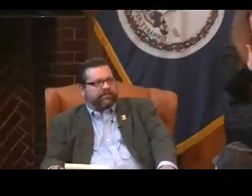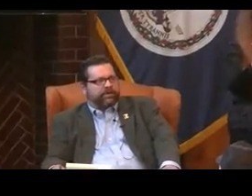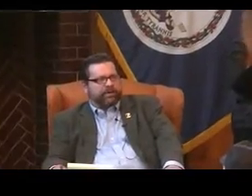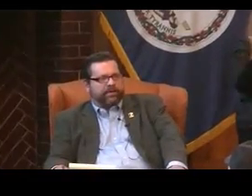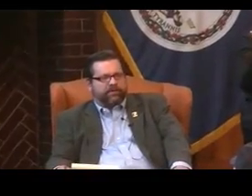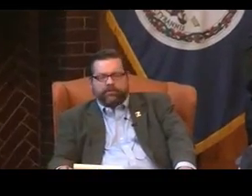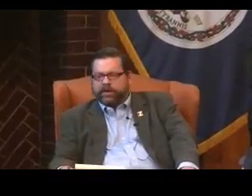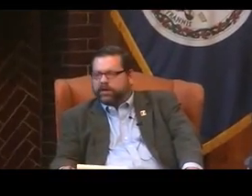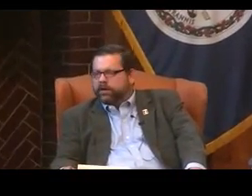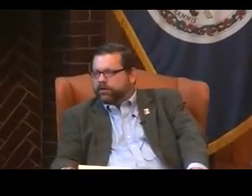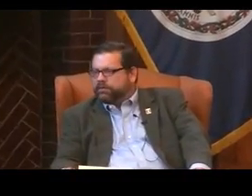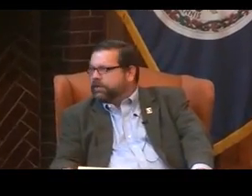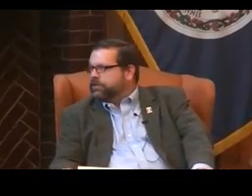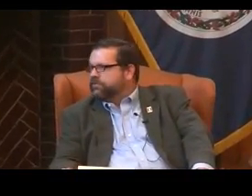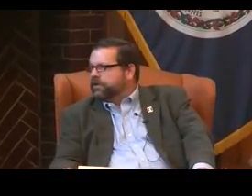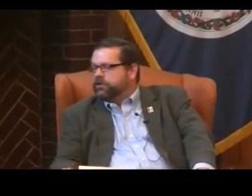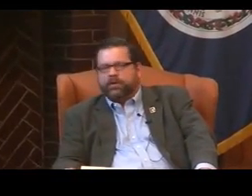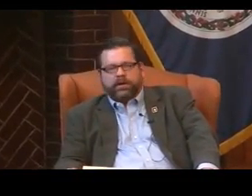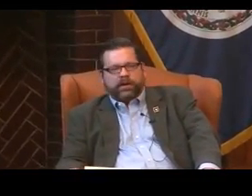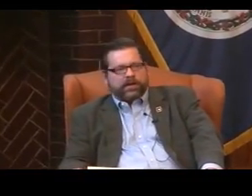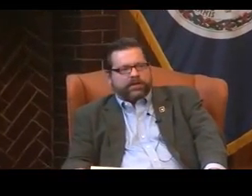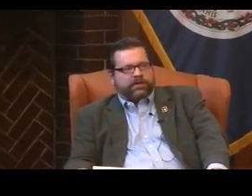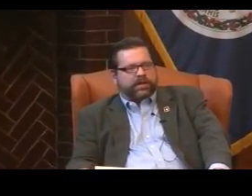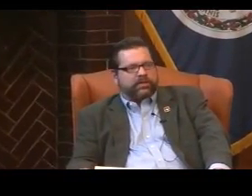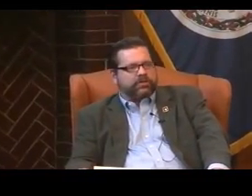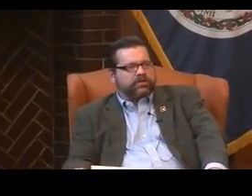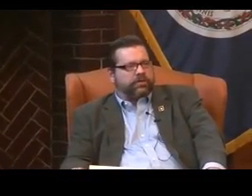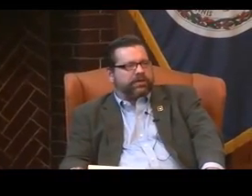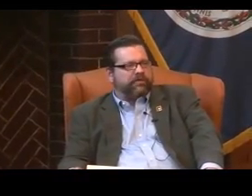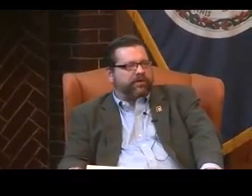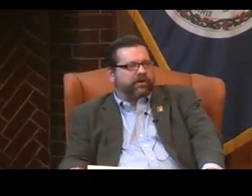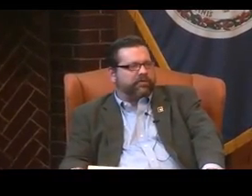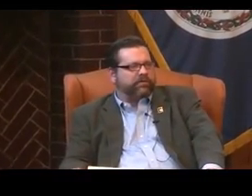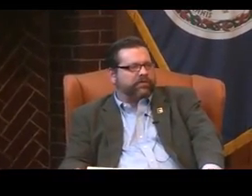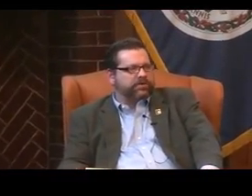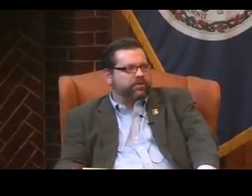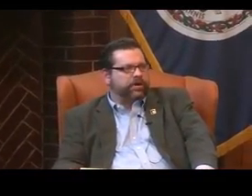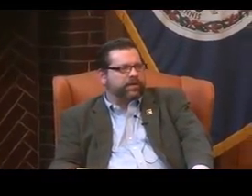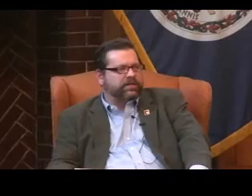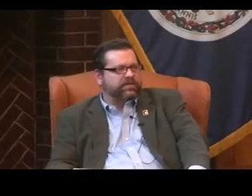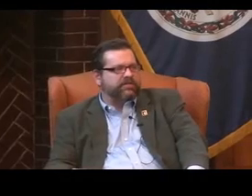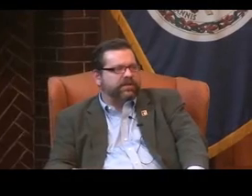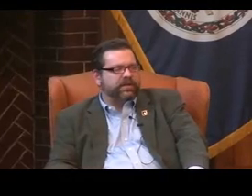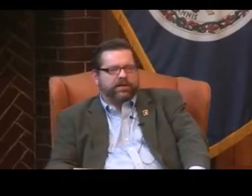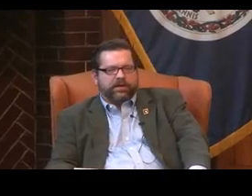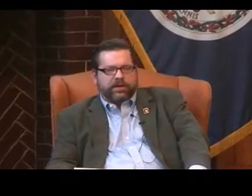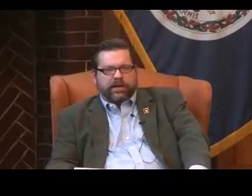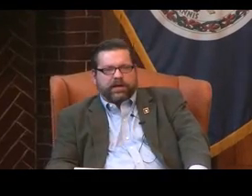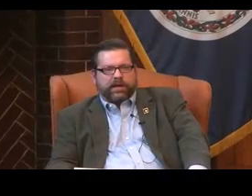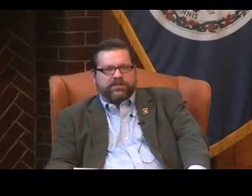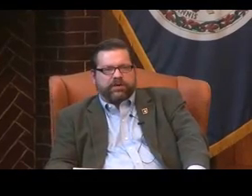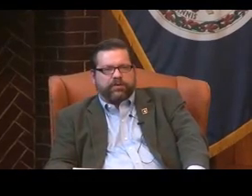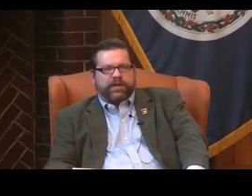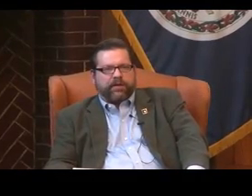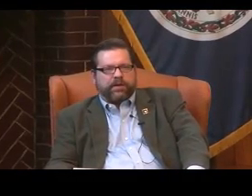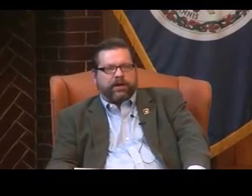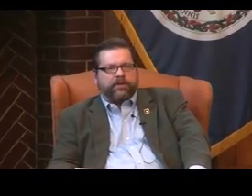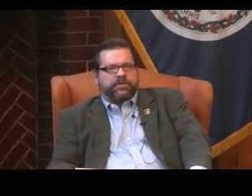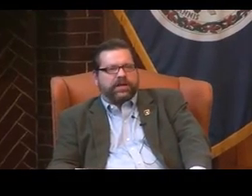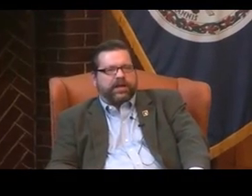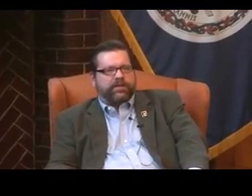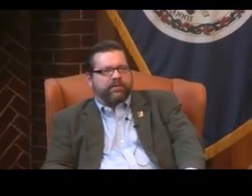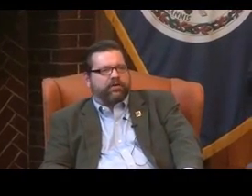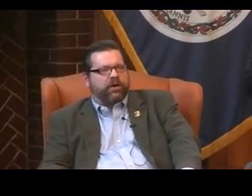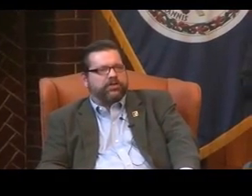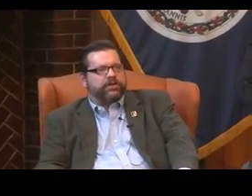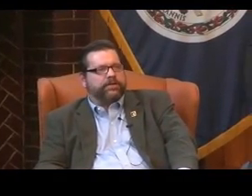the people that have been there for me, could be at this venue, and they could do so without fearing for their physical well-being and safety. And so with that, we err